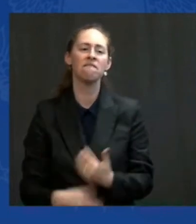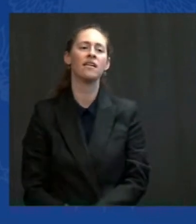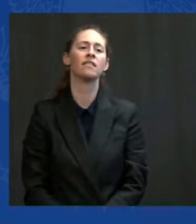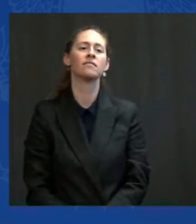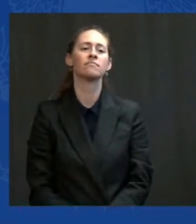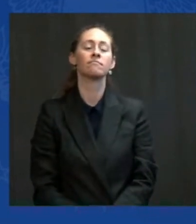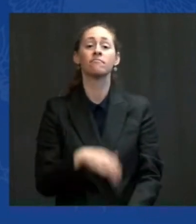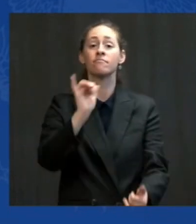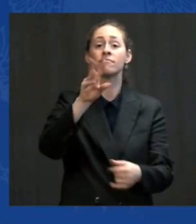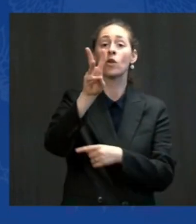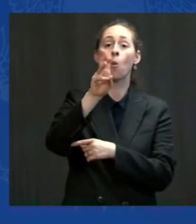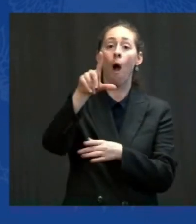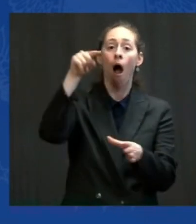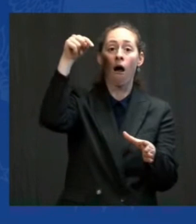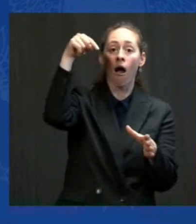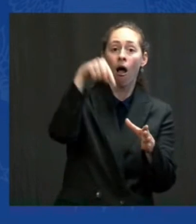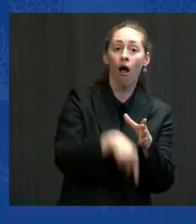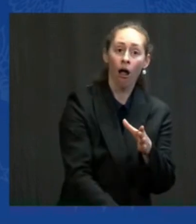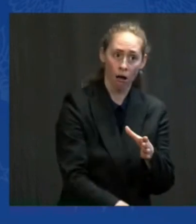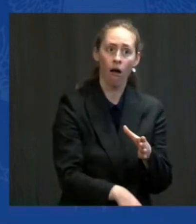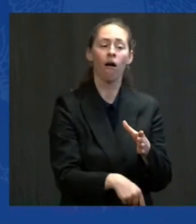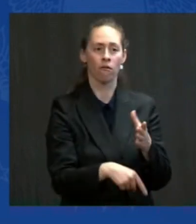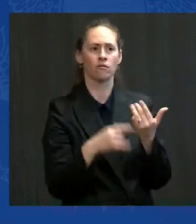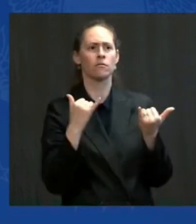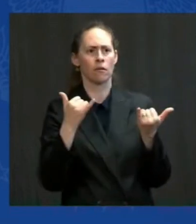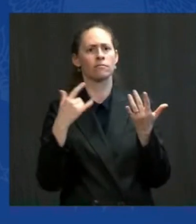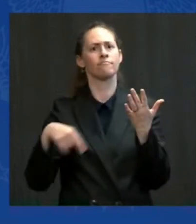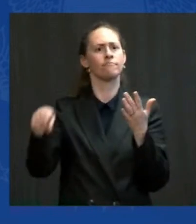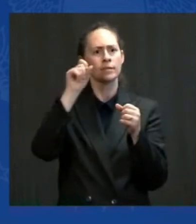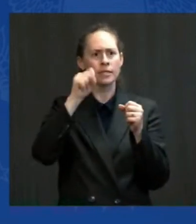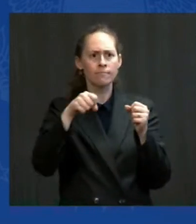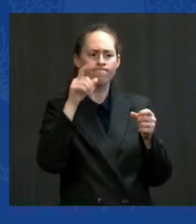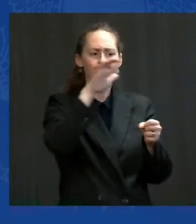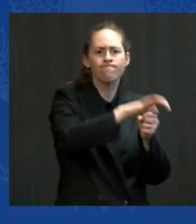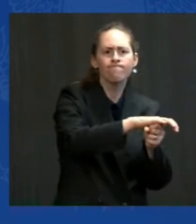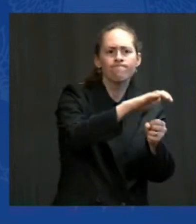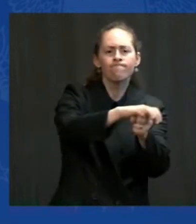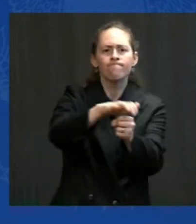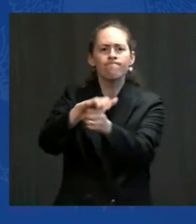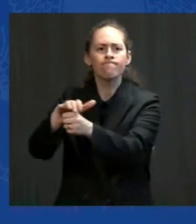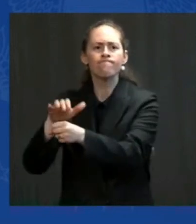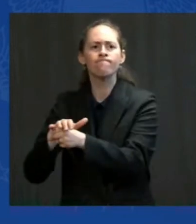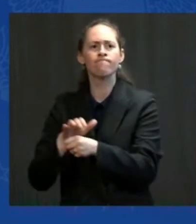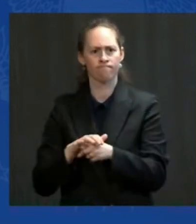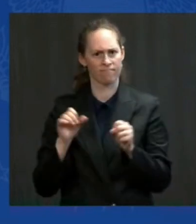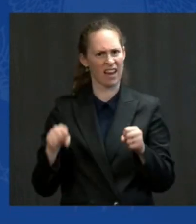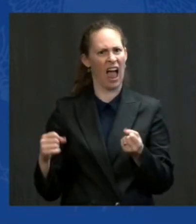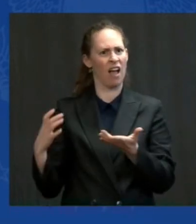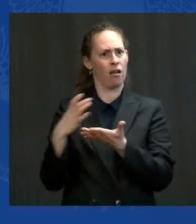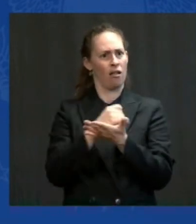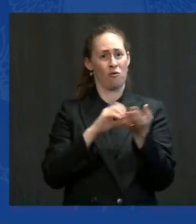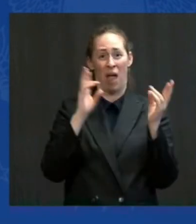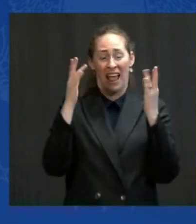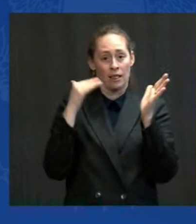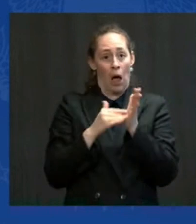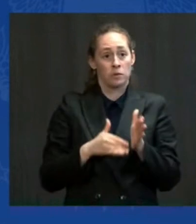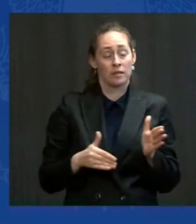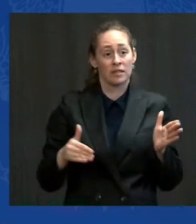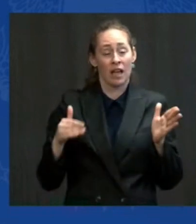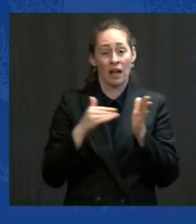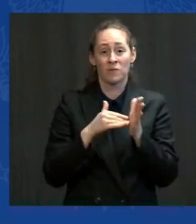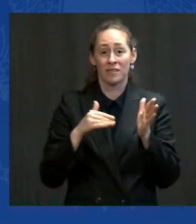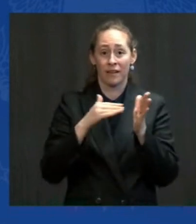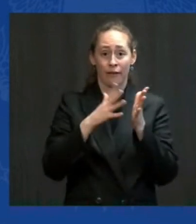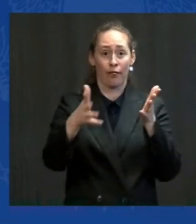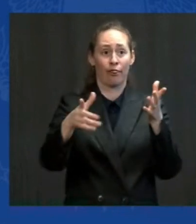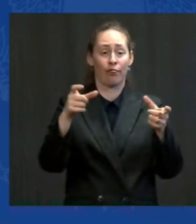making people be able to earn a prevailing wage to do it. There's thousands of them. But we need to go